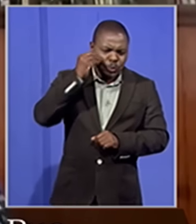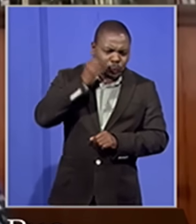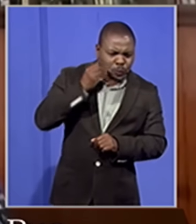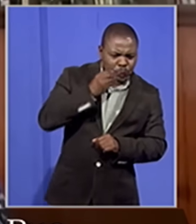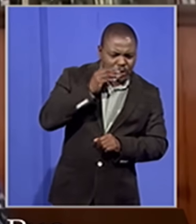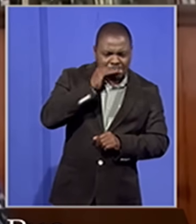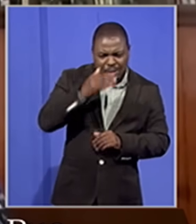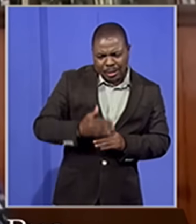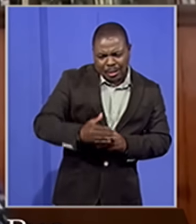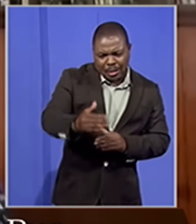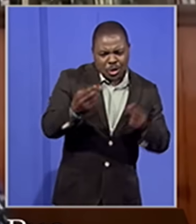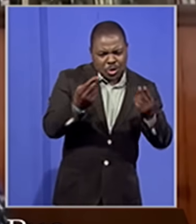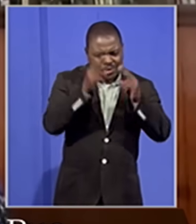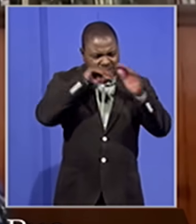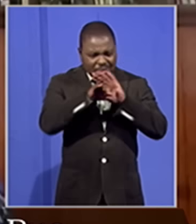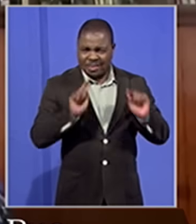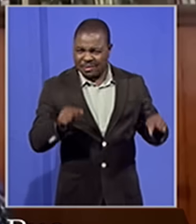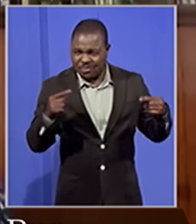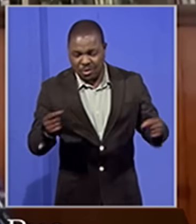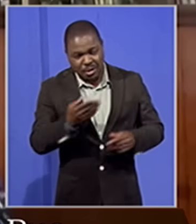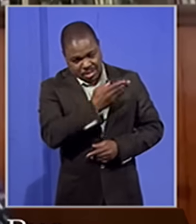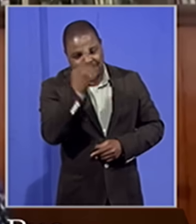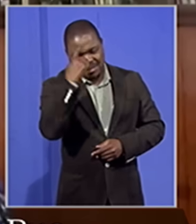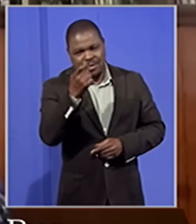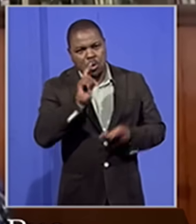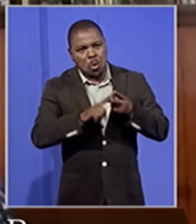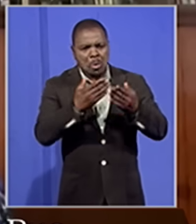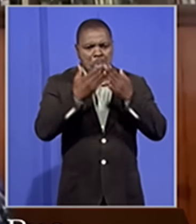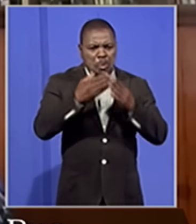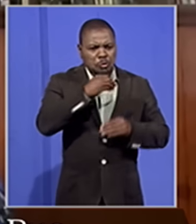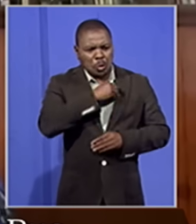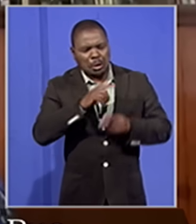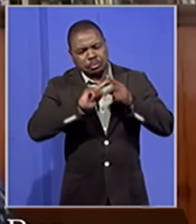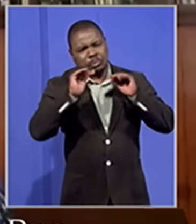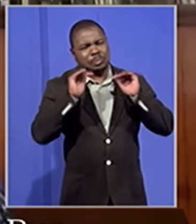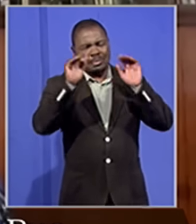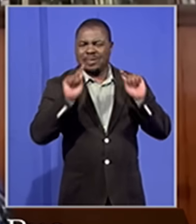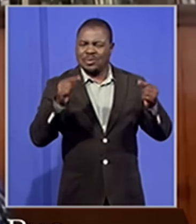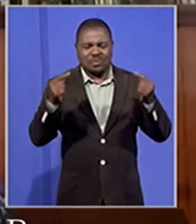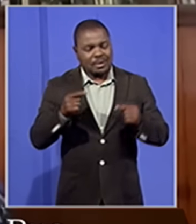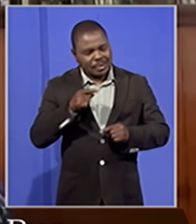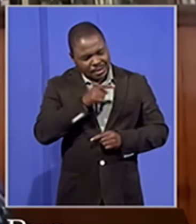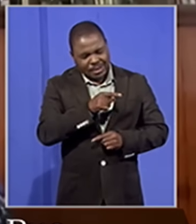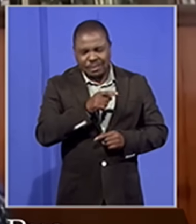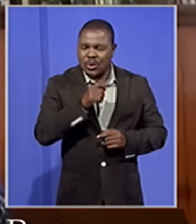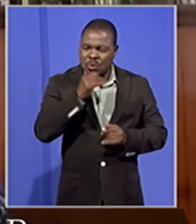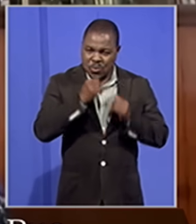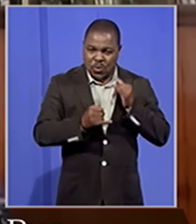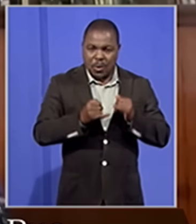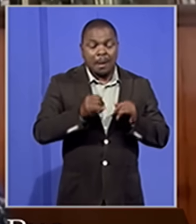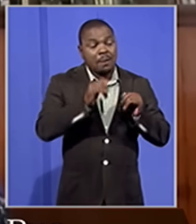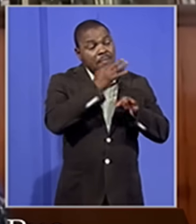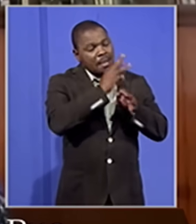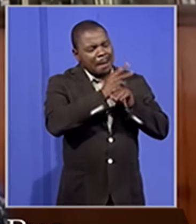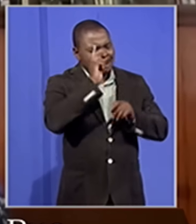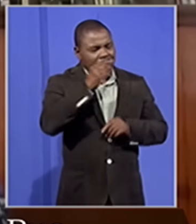a kgona hore a ye university kapa ke be a kgona hore a lo etsa bongaka kapa etsang. Ke yona taba e leng hore hana jwale batswadi ba tlameha hore ba